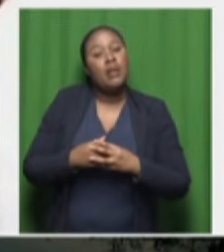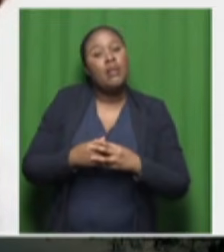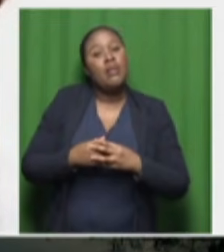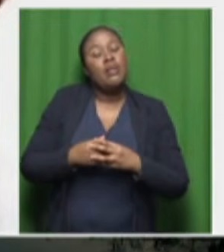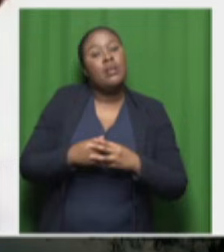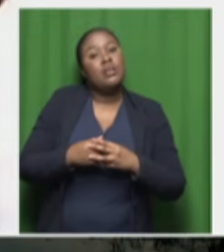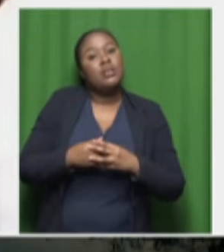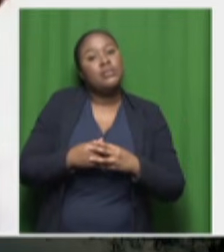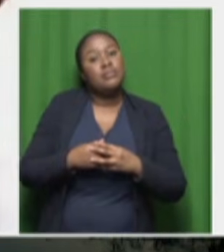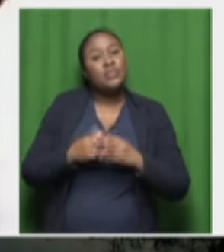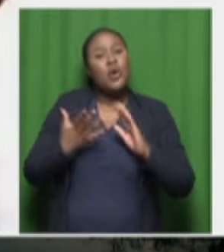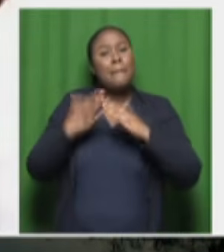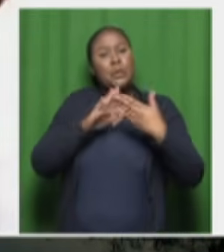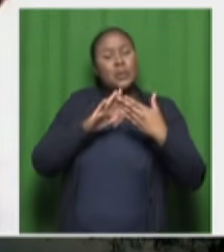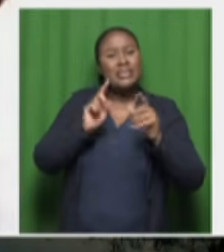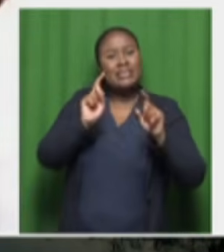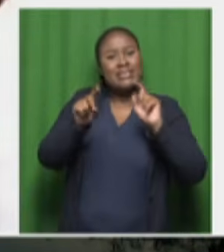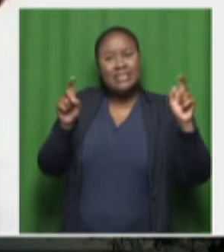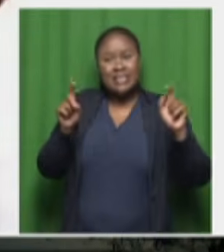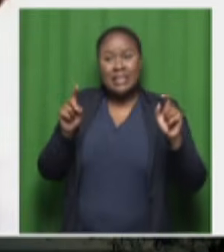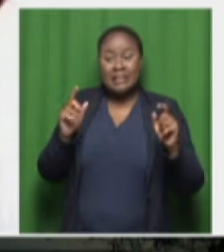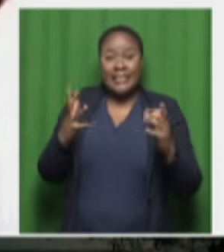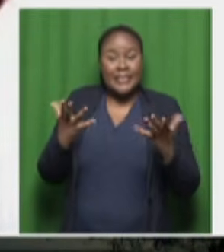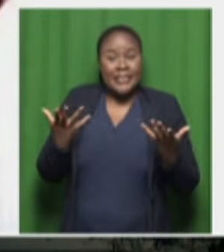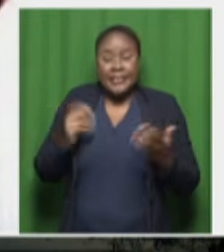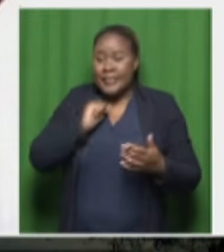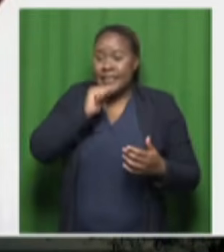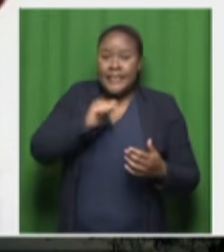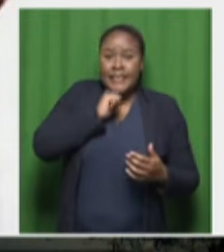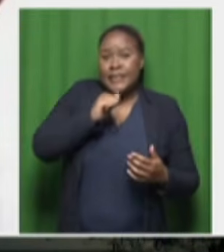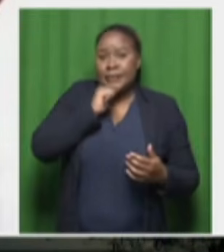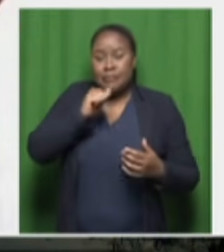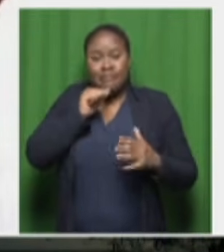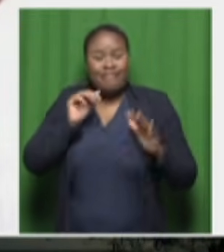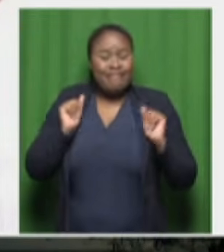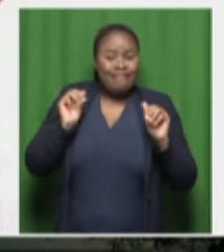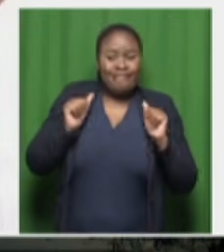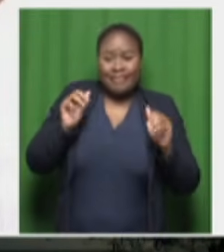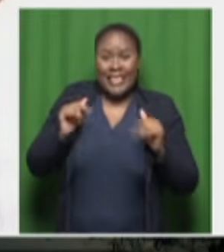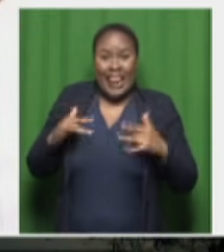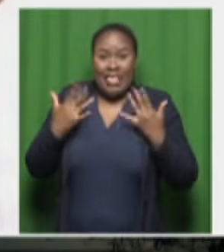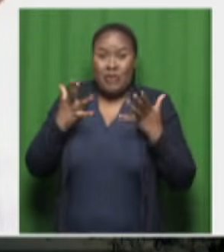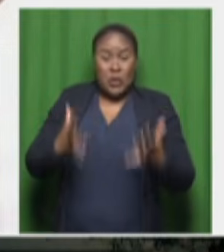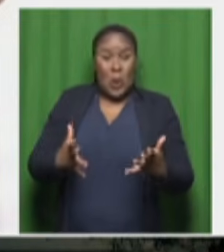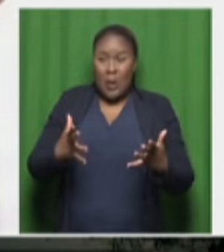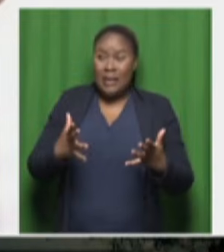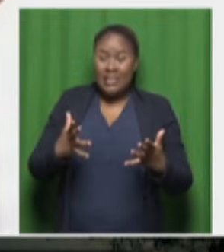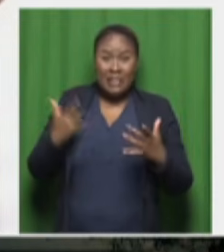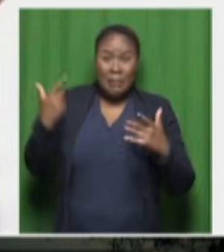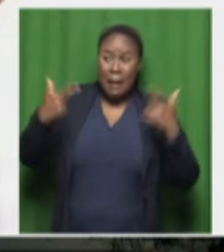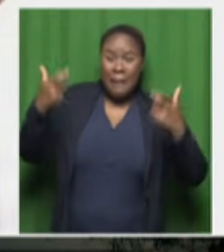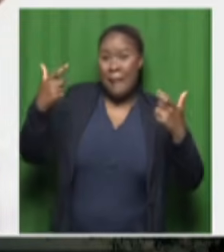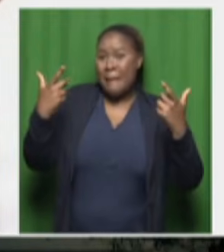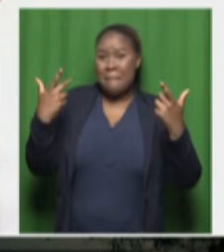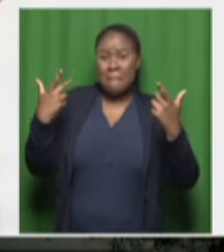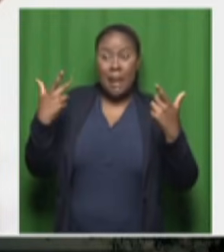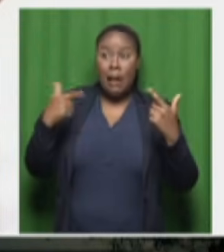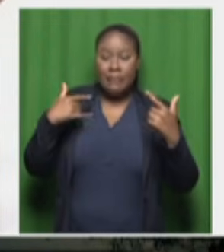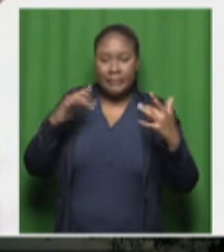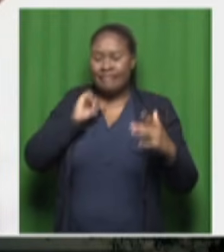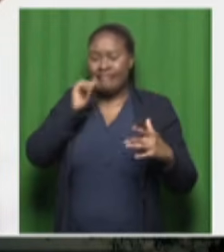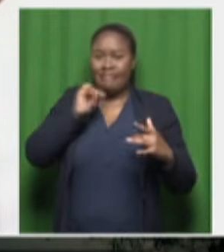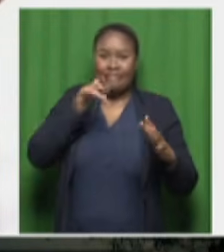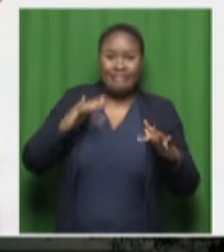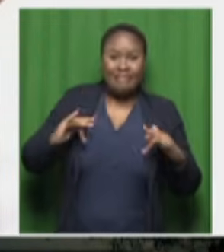But communities have to live in these inhumane conditions. They have to live with these, you